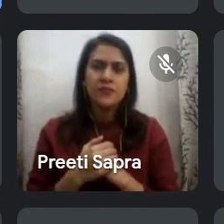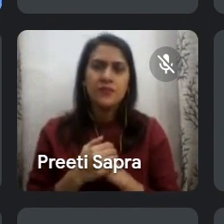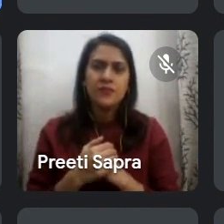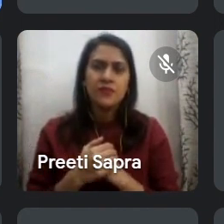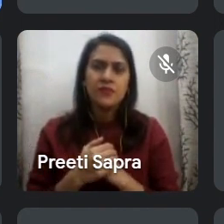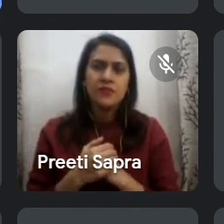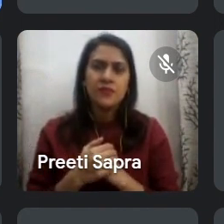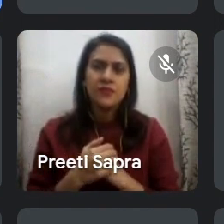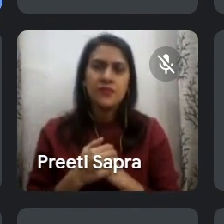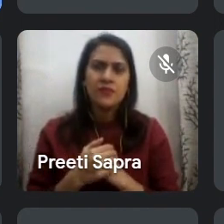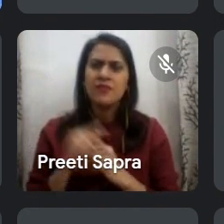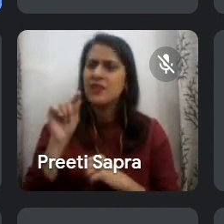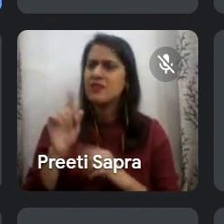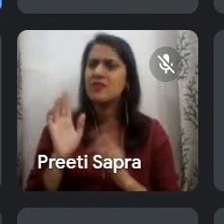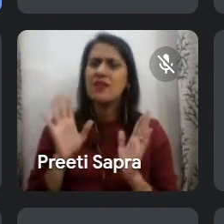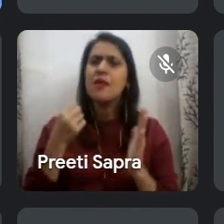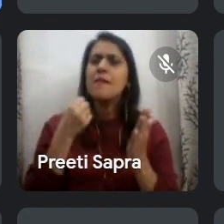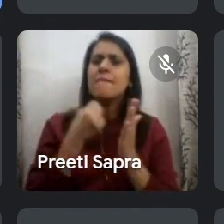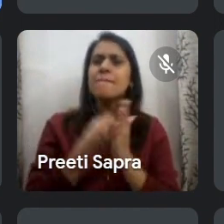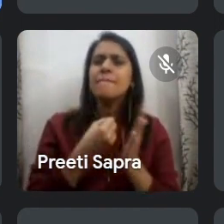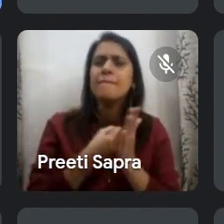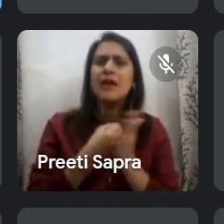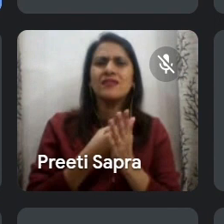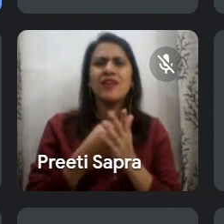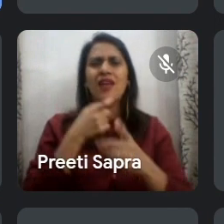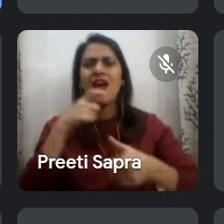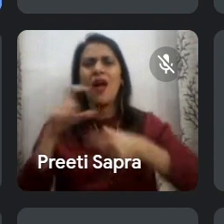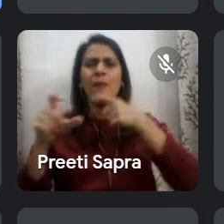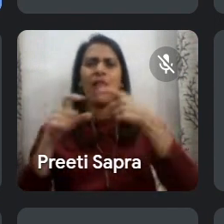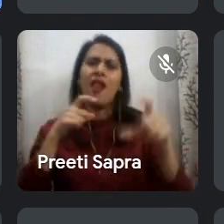this very basic space of complaining. And I think